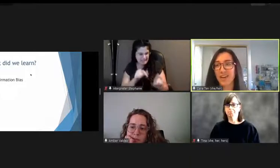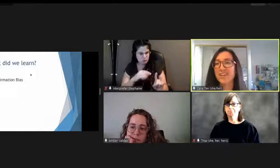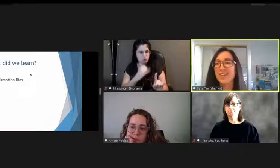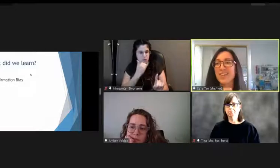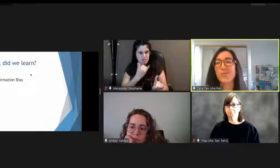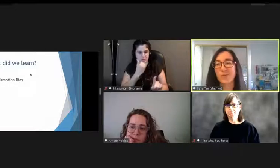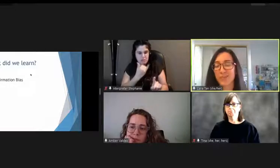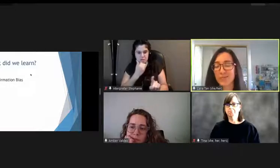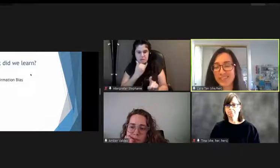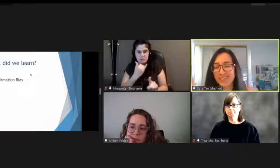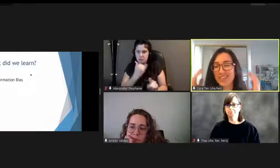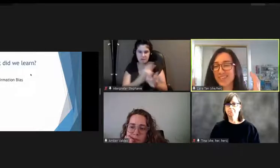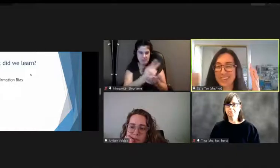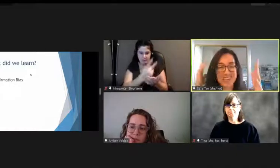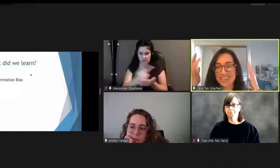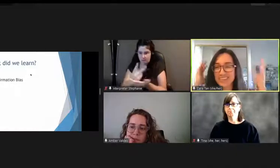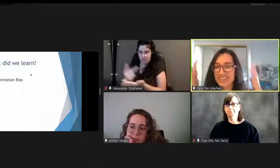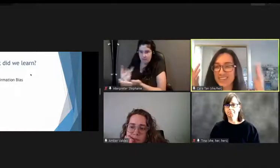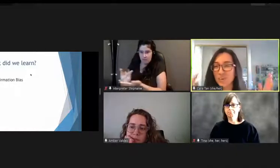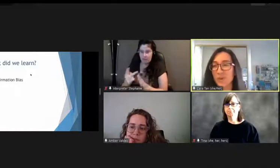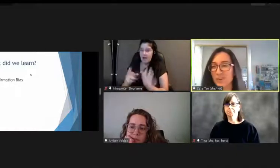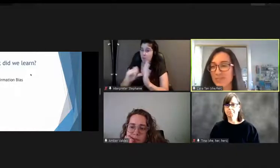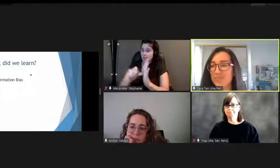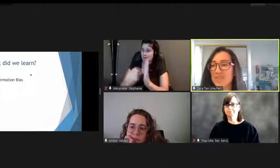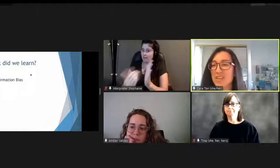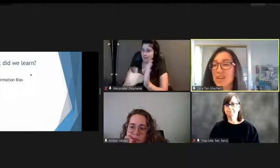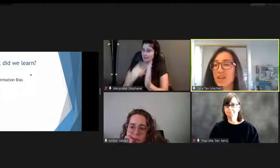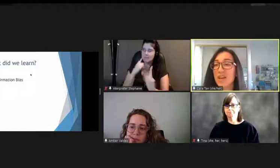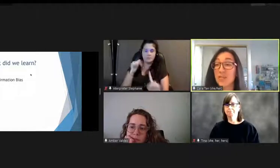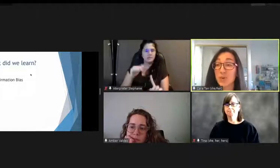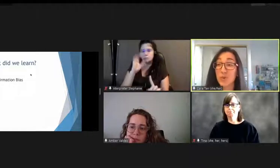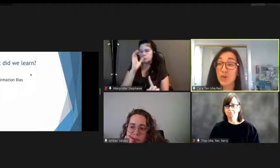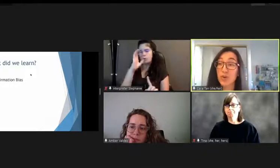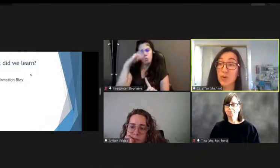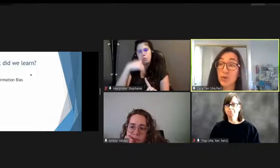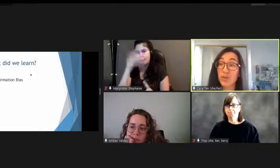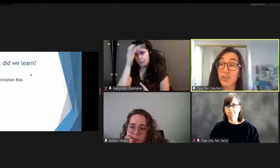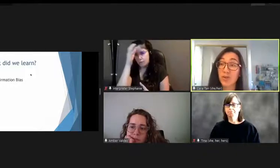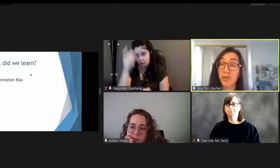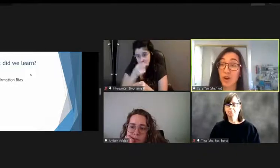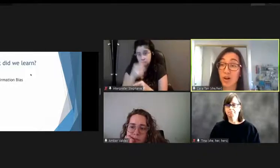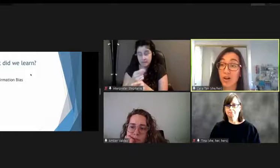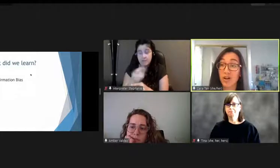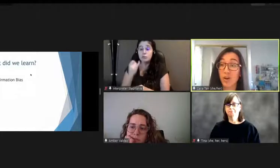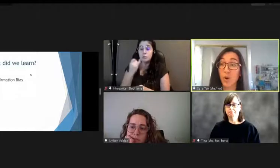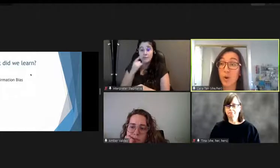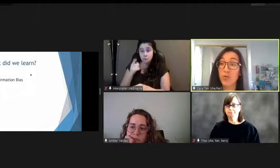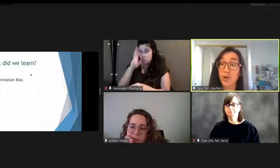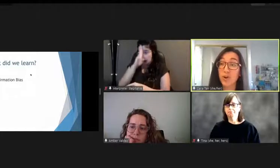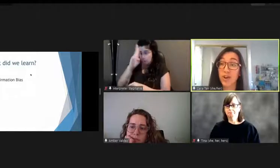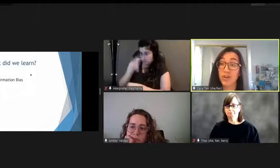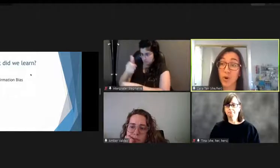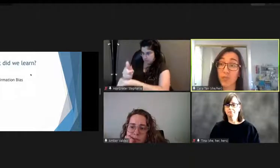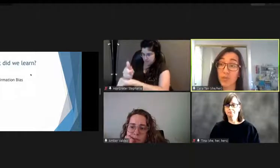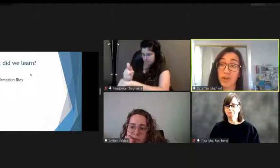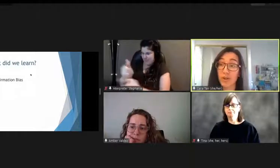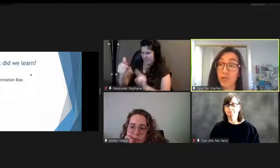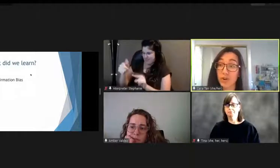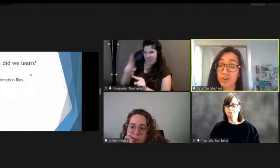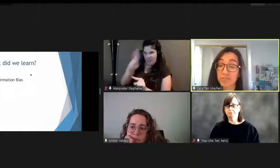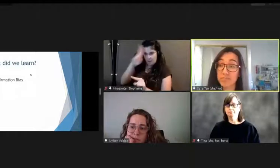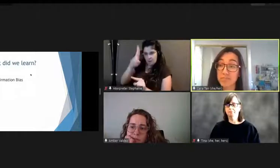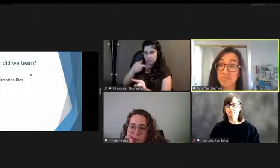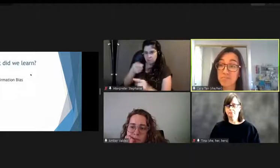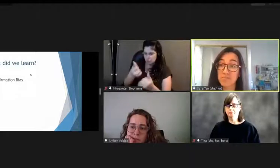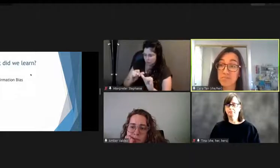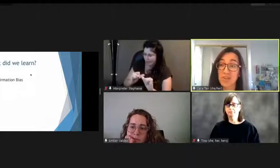Okay, I'm going to say it one more time because it's like a little bit weird. If you try to prove yourself wrong over and over and over